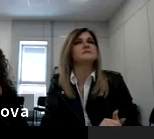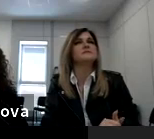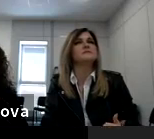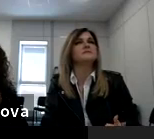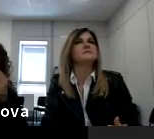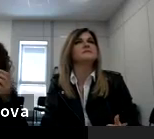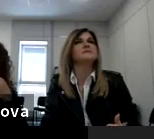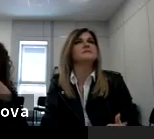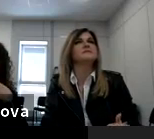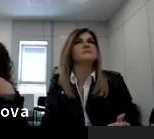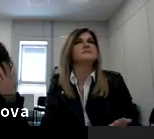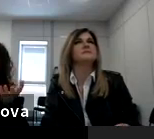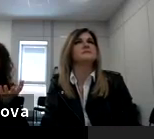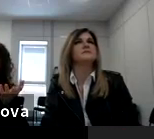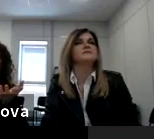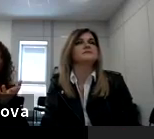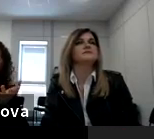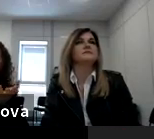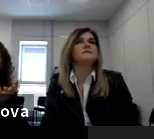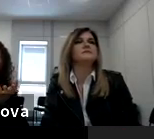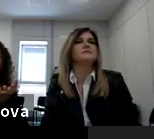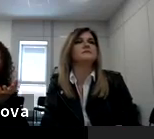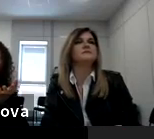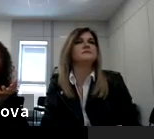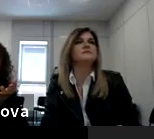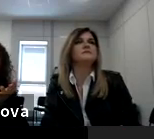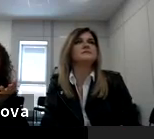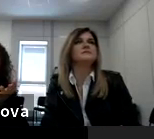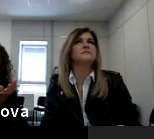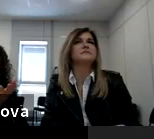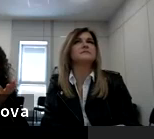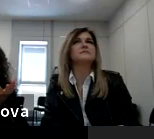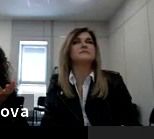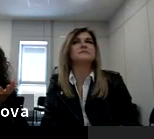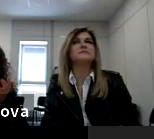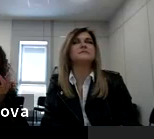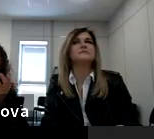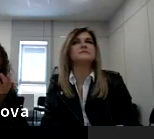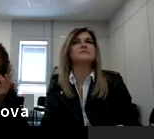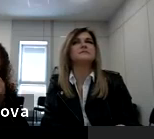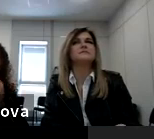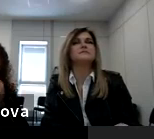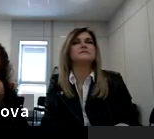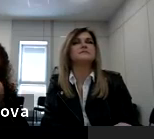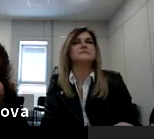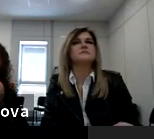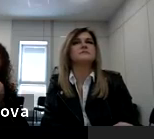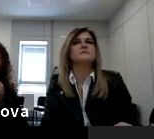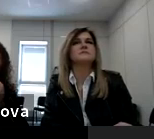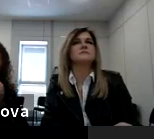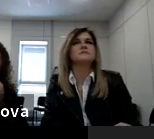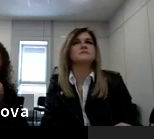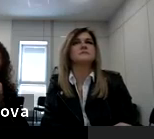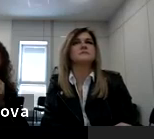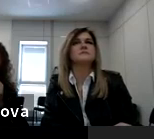50, it's just elliptical, 30, 65, 85 degrees. Of